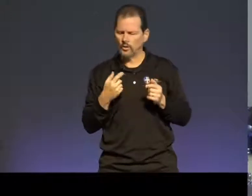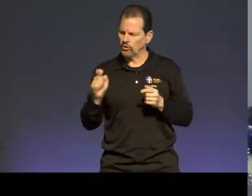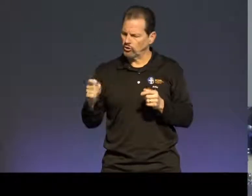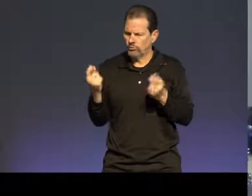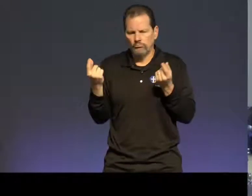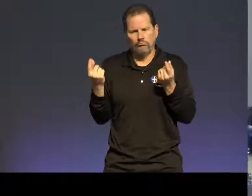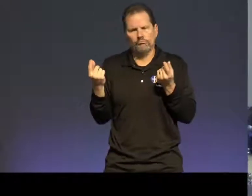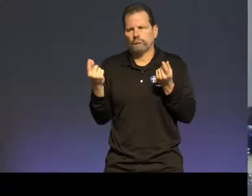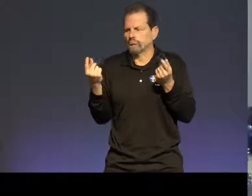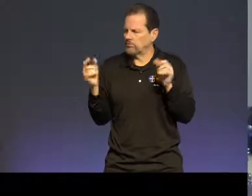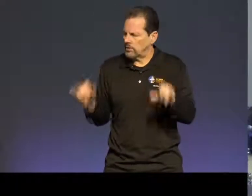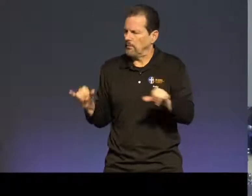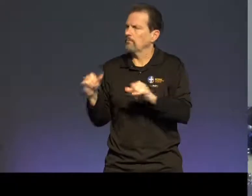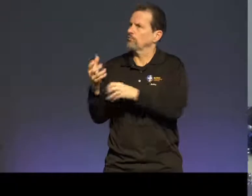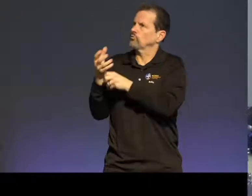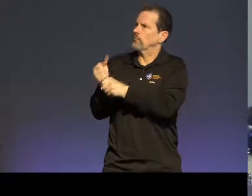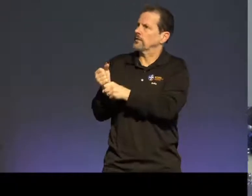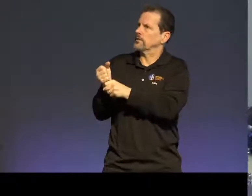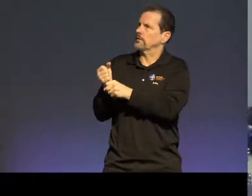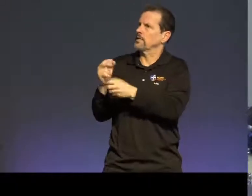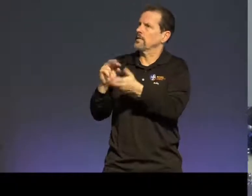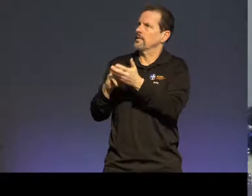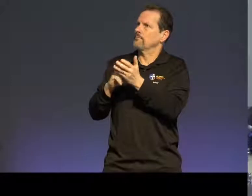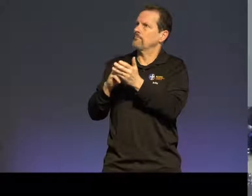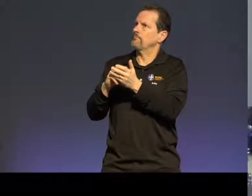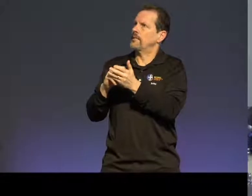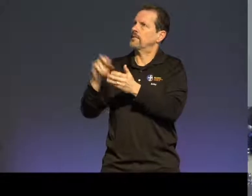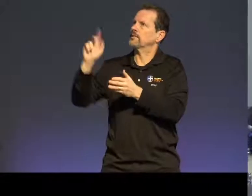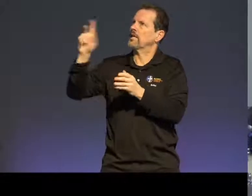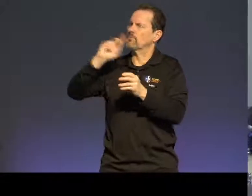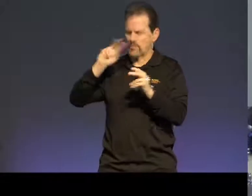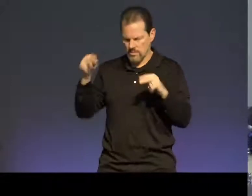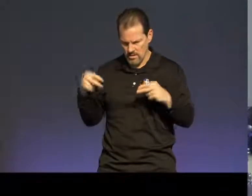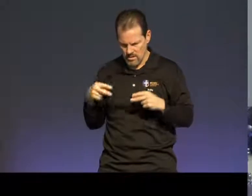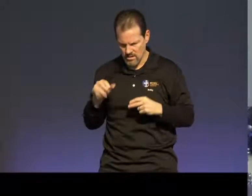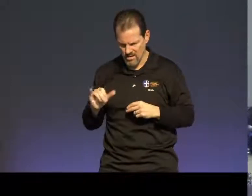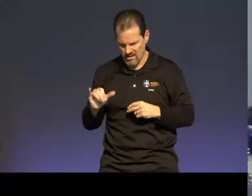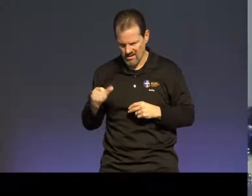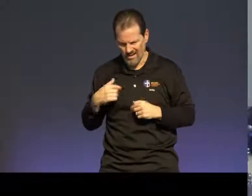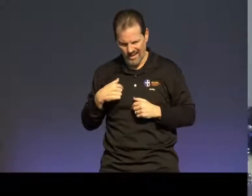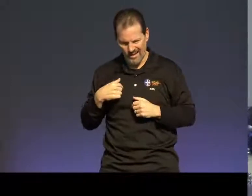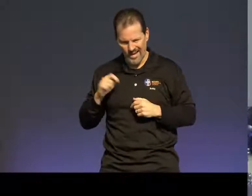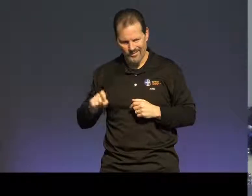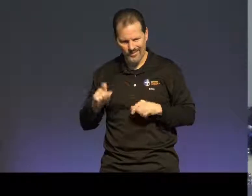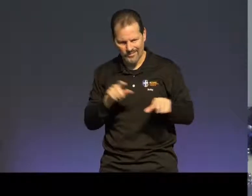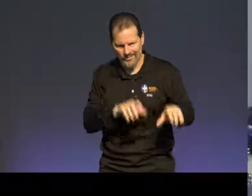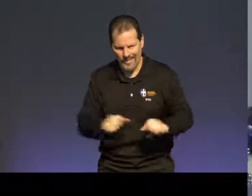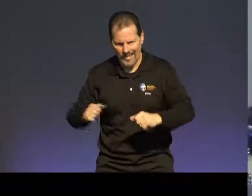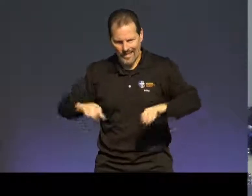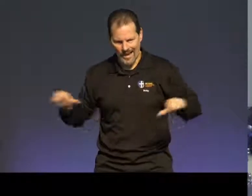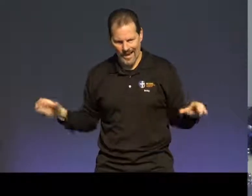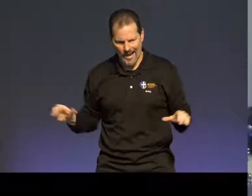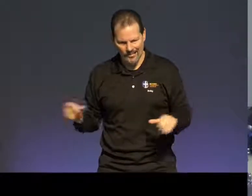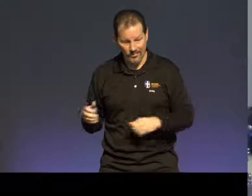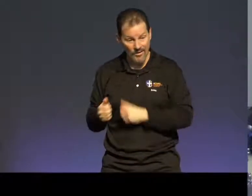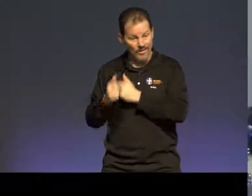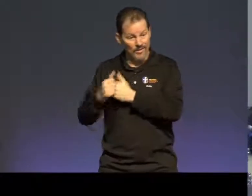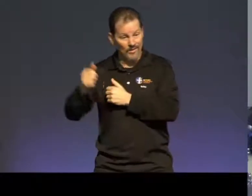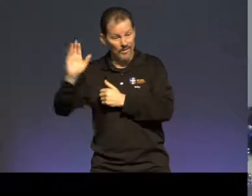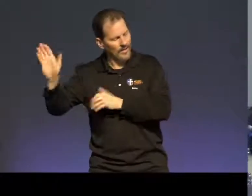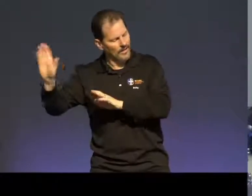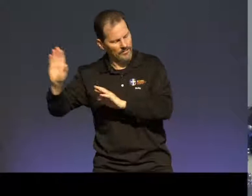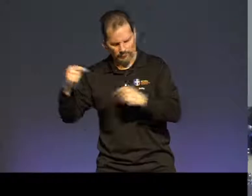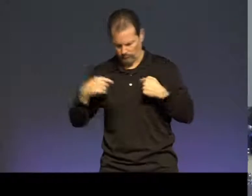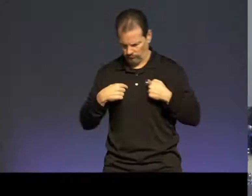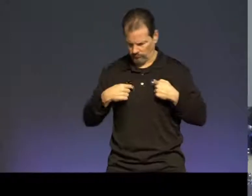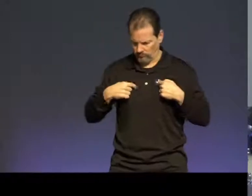sense. He more or less trusts himself. Even though his actions say, "I need to go before God," he steps out of what God had designed for him to do. And